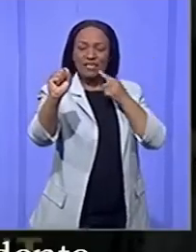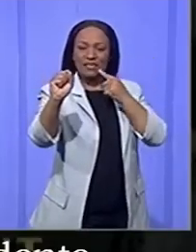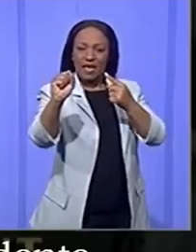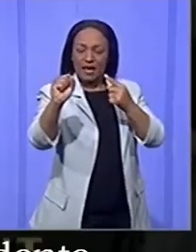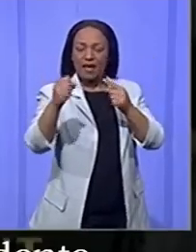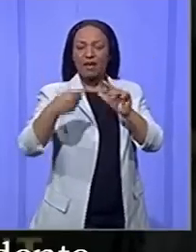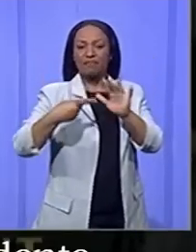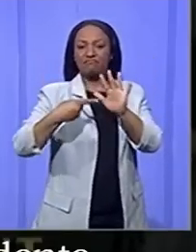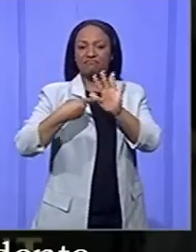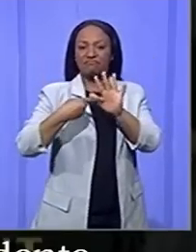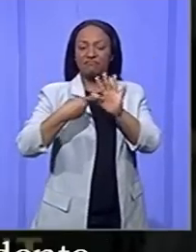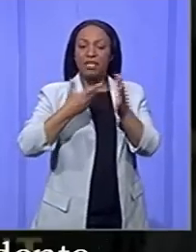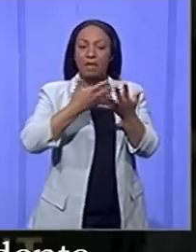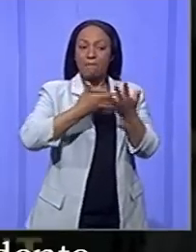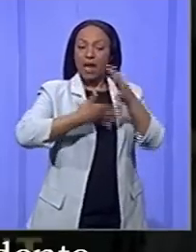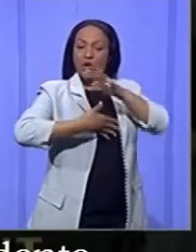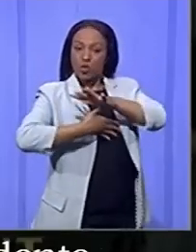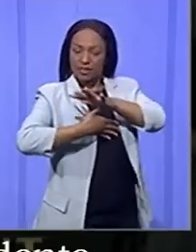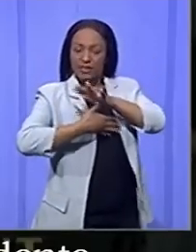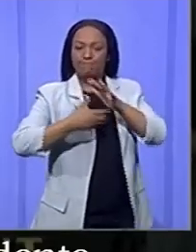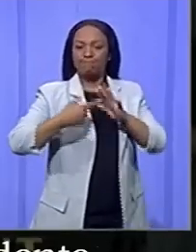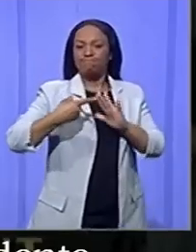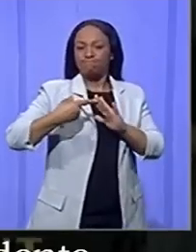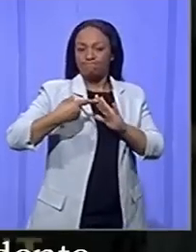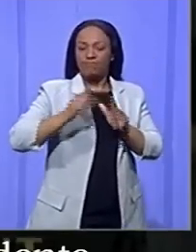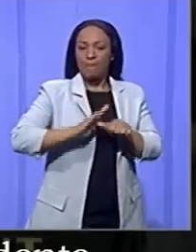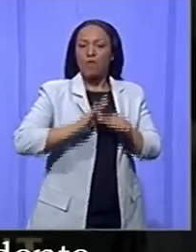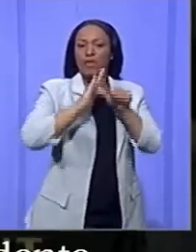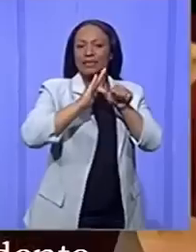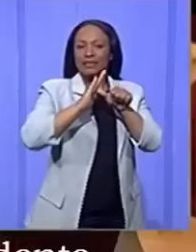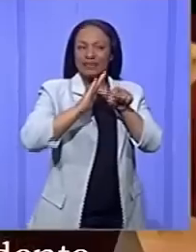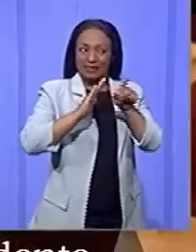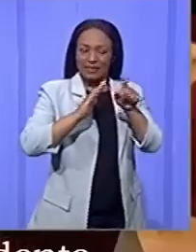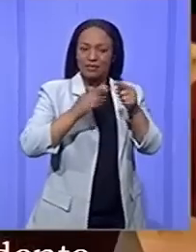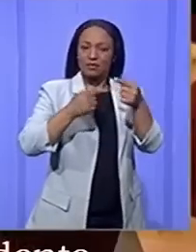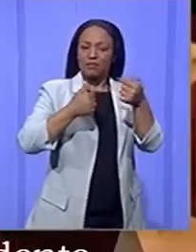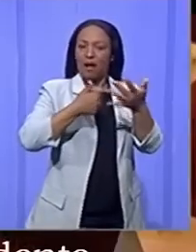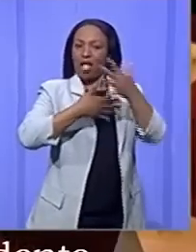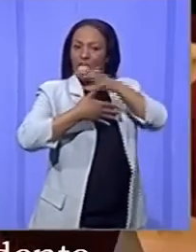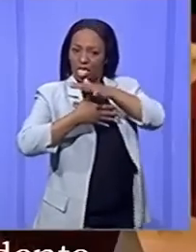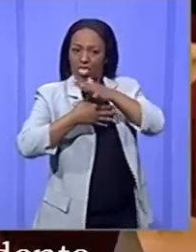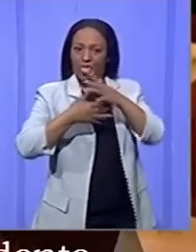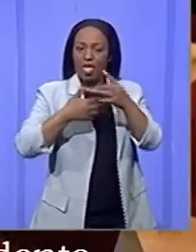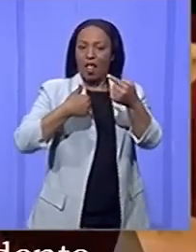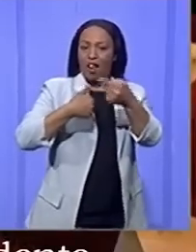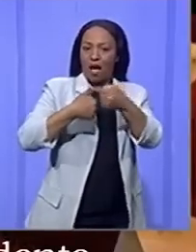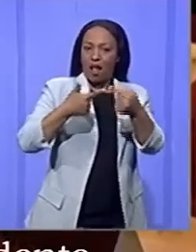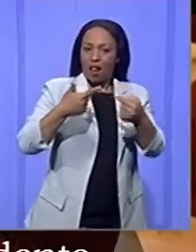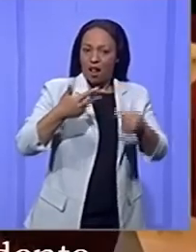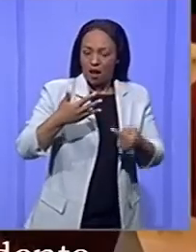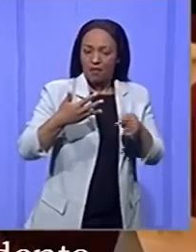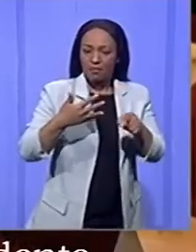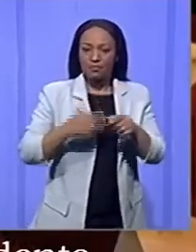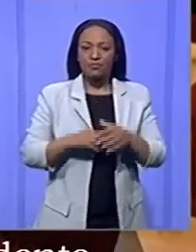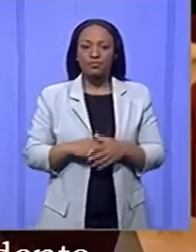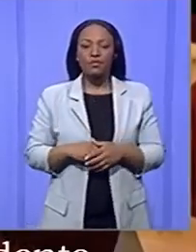the priorities we will have to attend to. The government of national